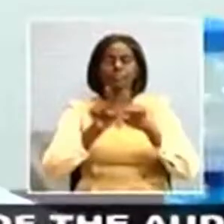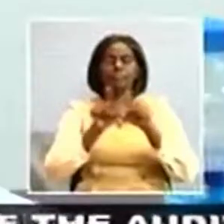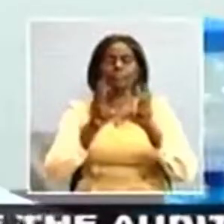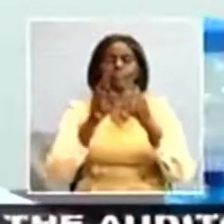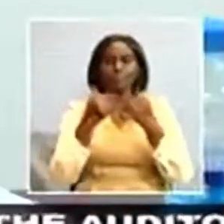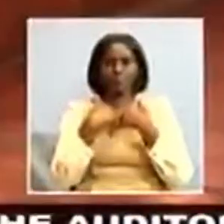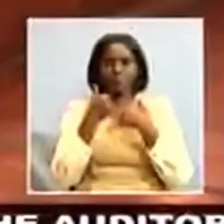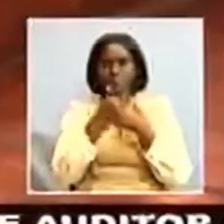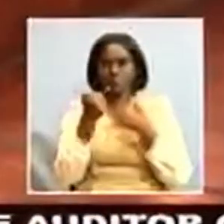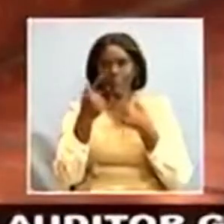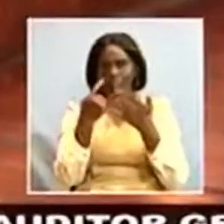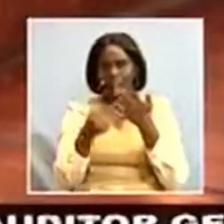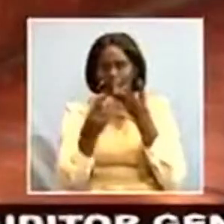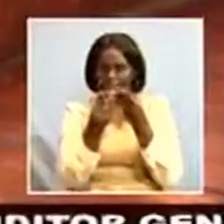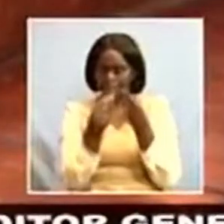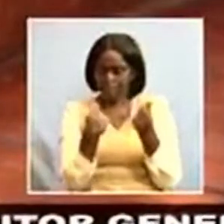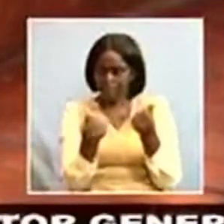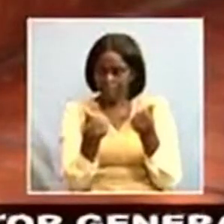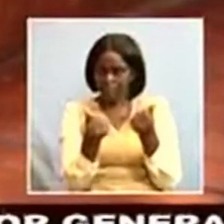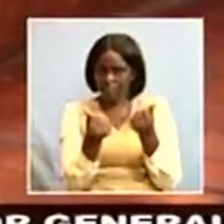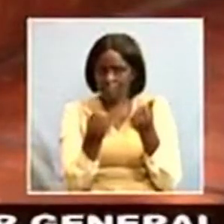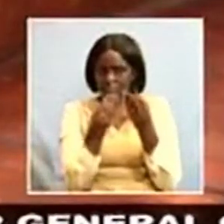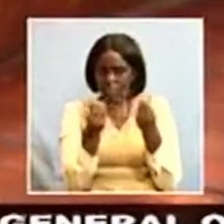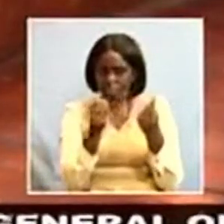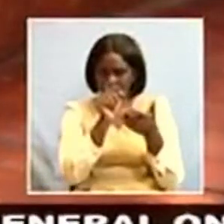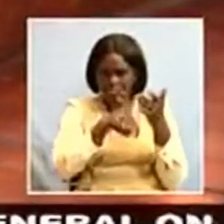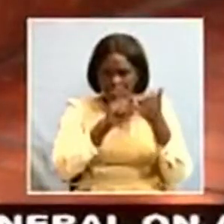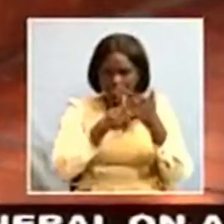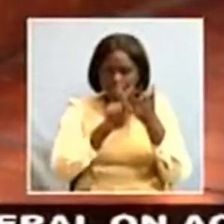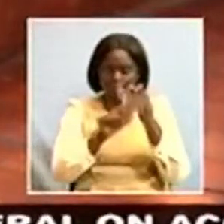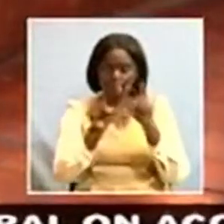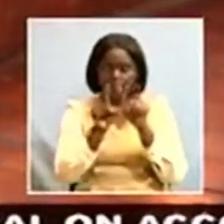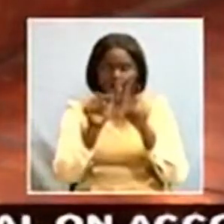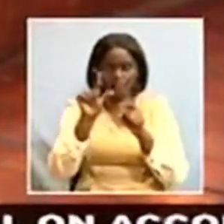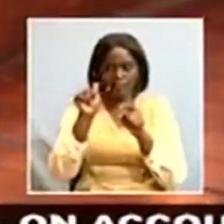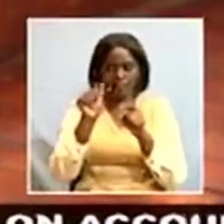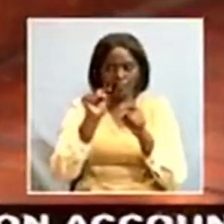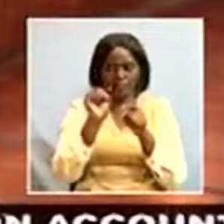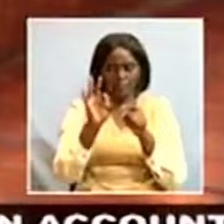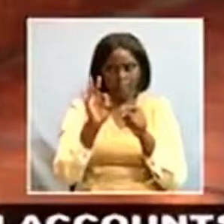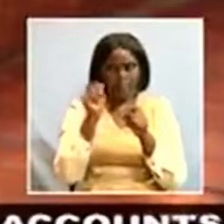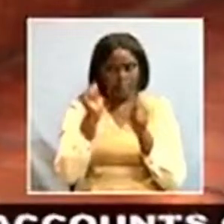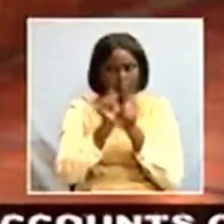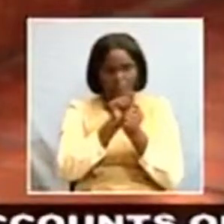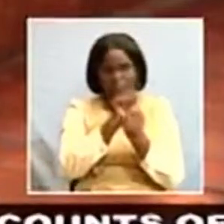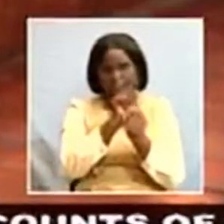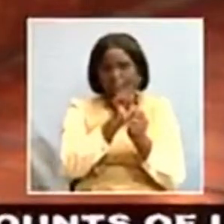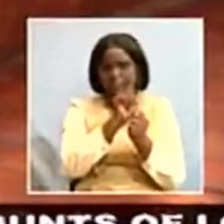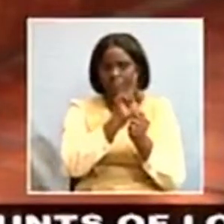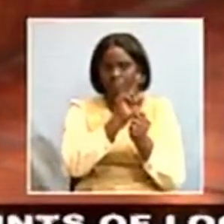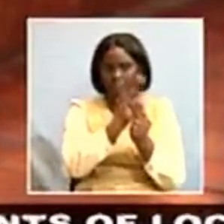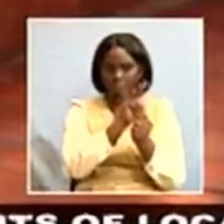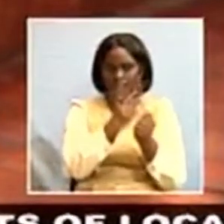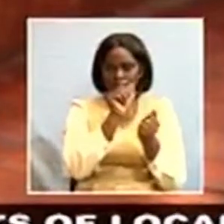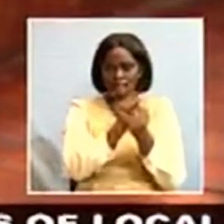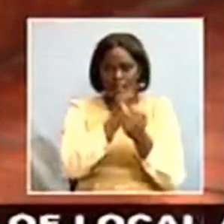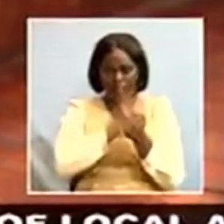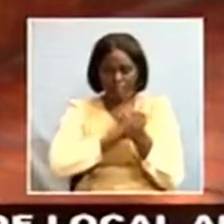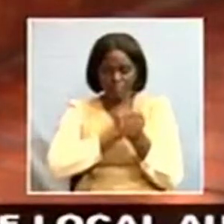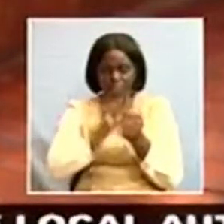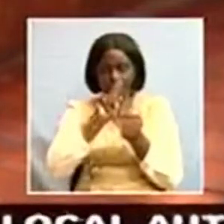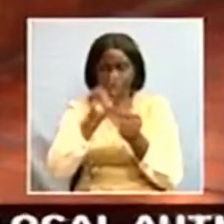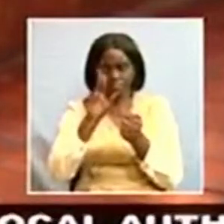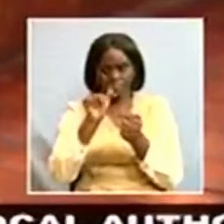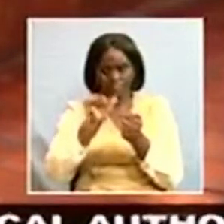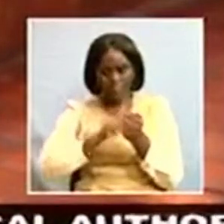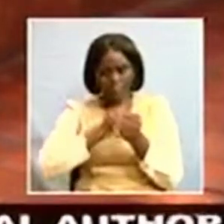There are a few dues that are deducted at source, that is LASIF and Zulao, but for ZRA and NAPSA, we pay on our